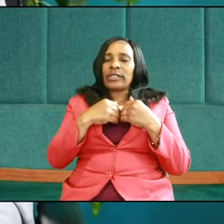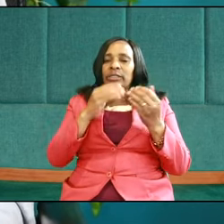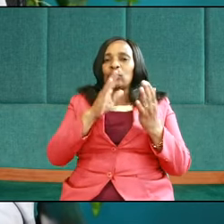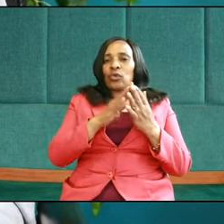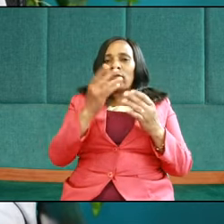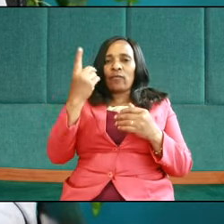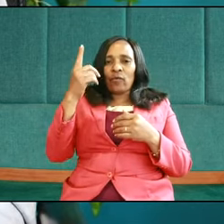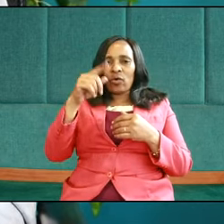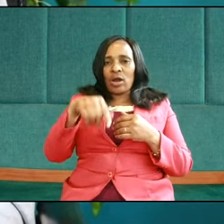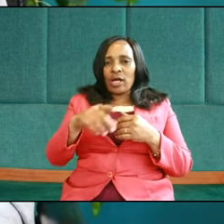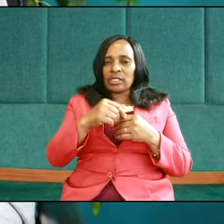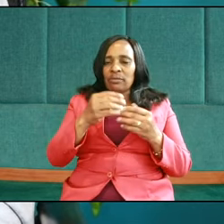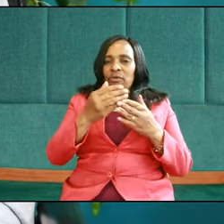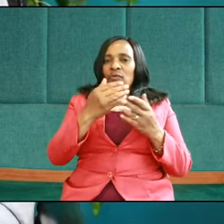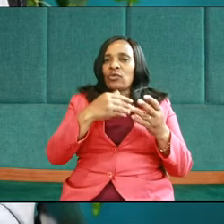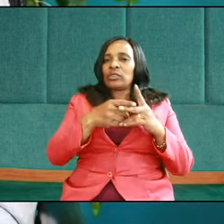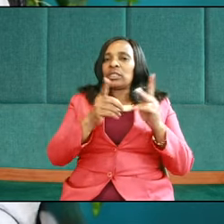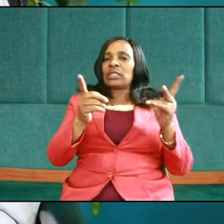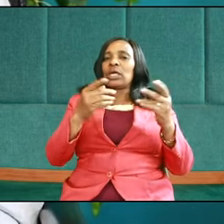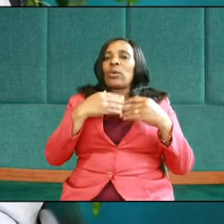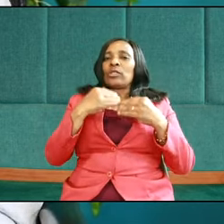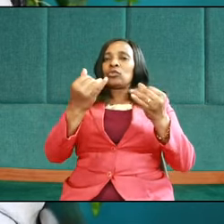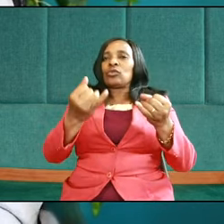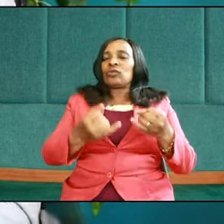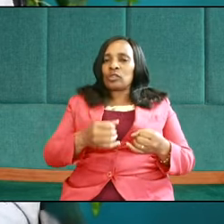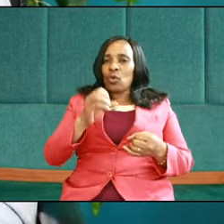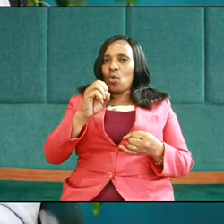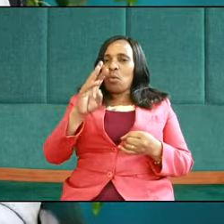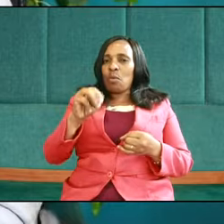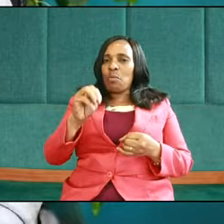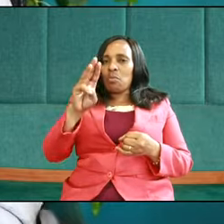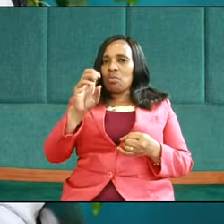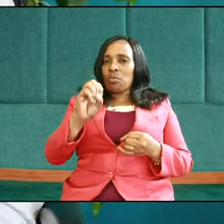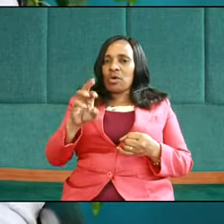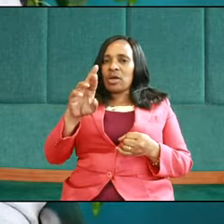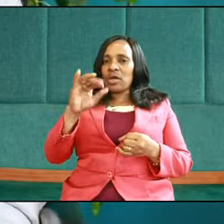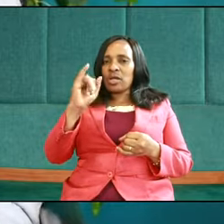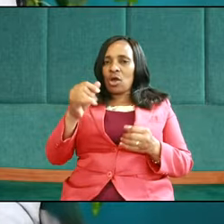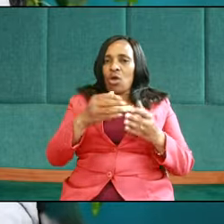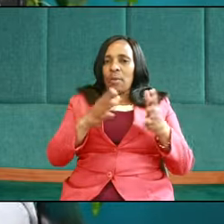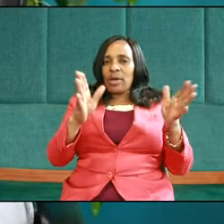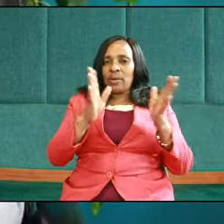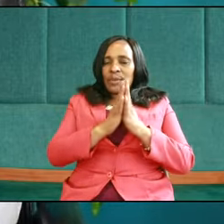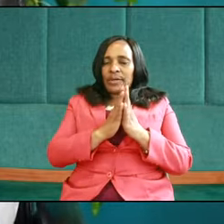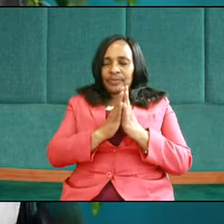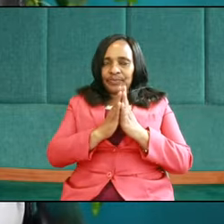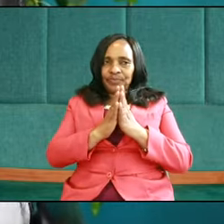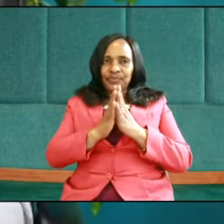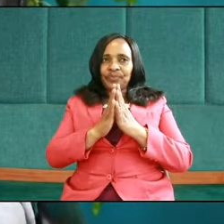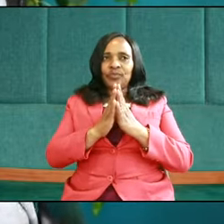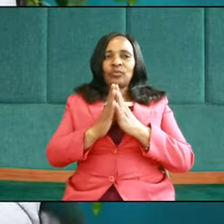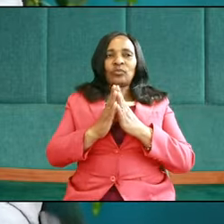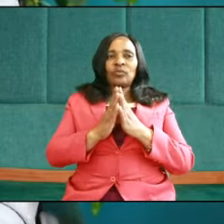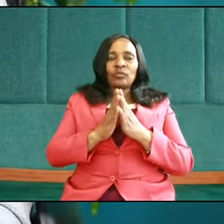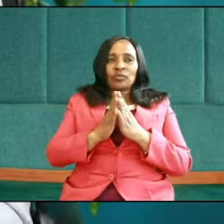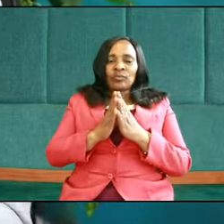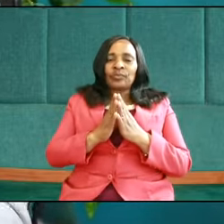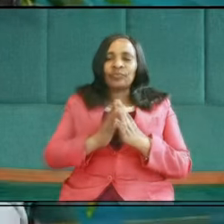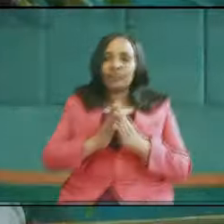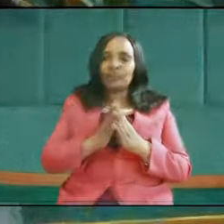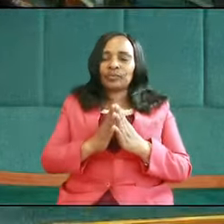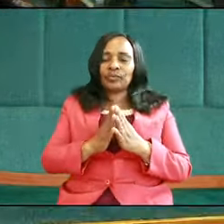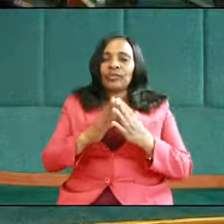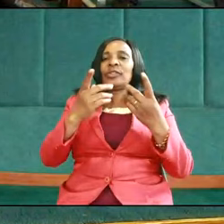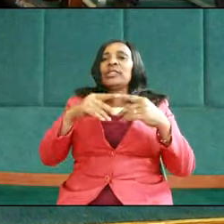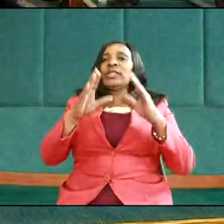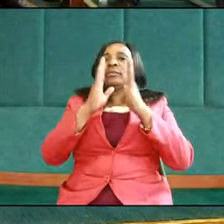us. Before we begin, I'd like to invite Omweri to give us an opening prayer, and he can lead us as we start.